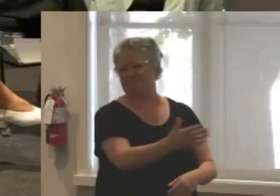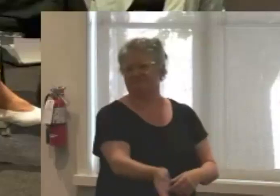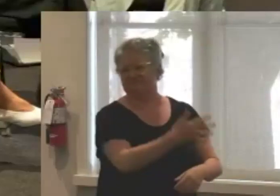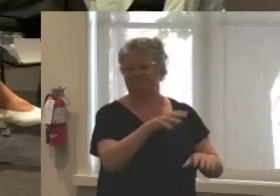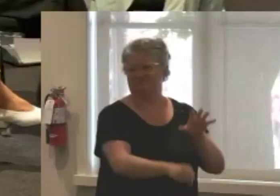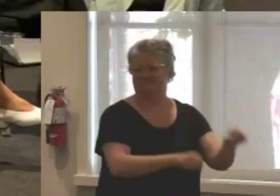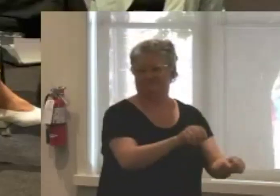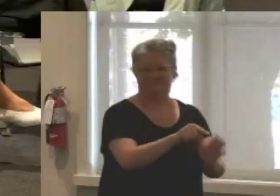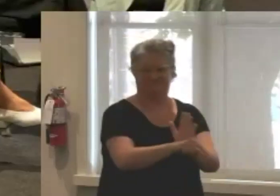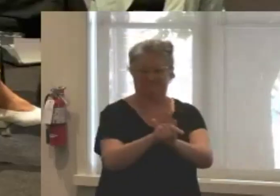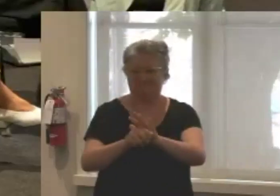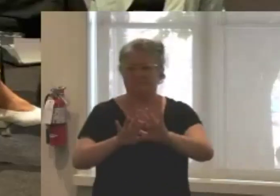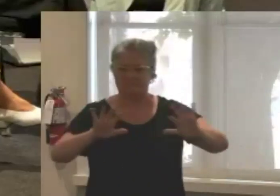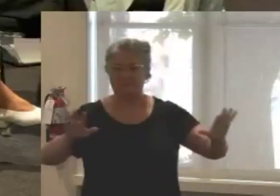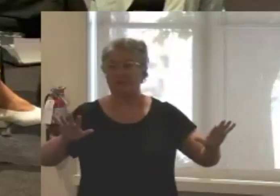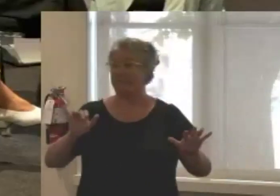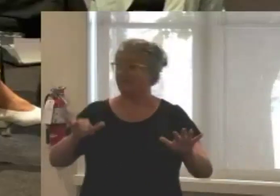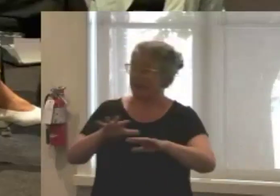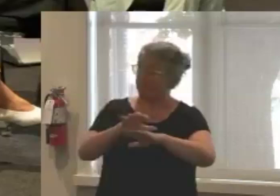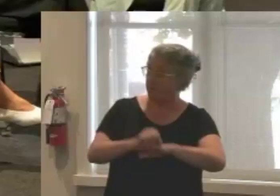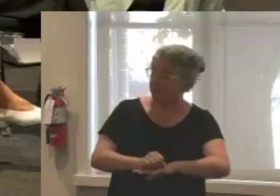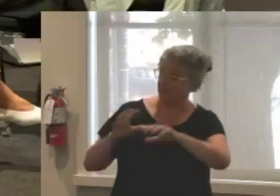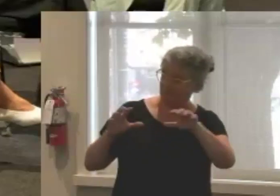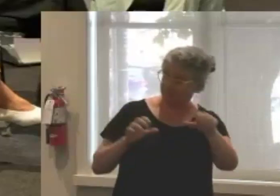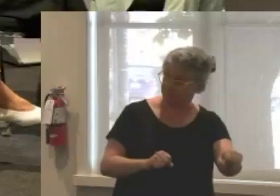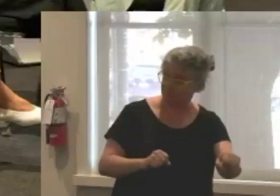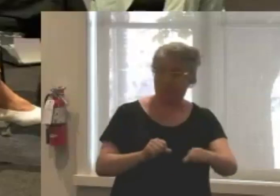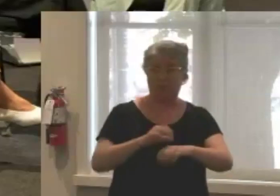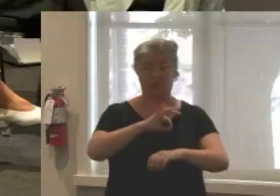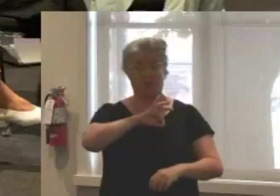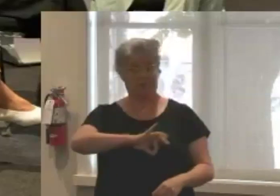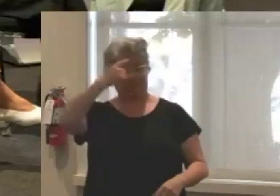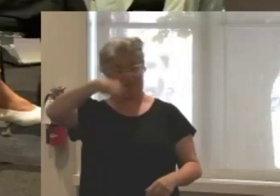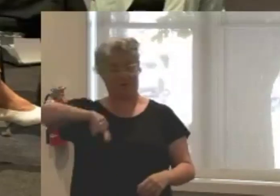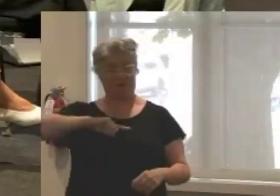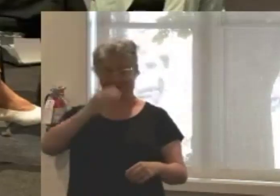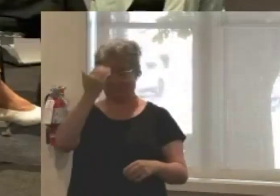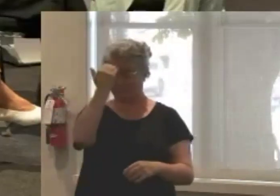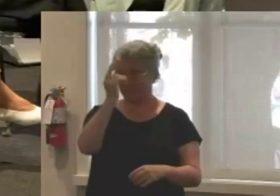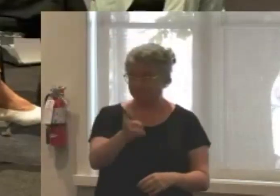So practice like this are very useful for us to make sure